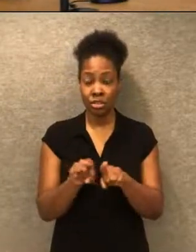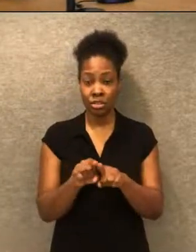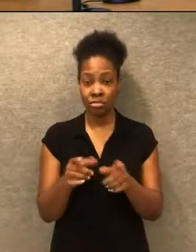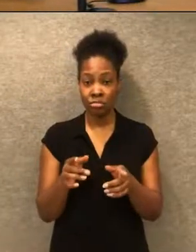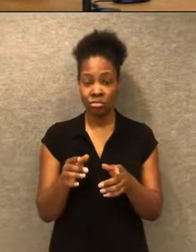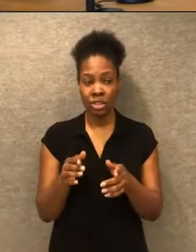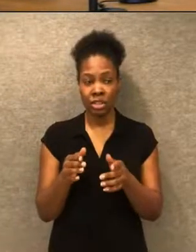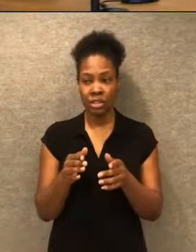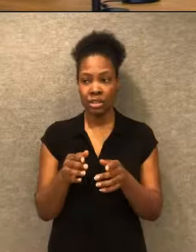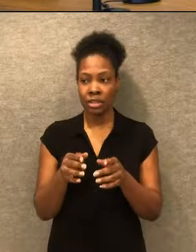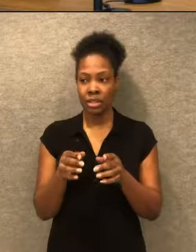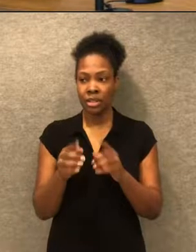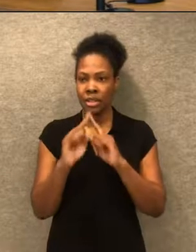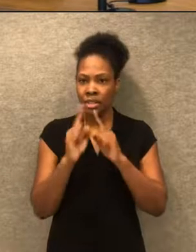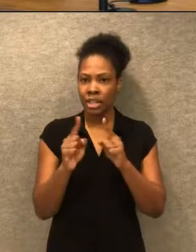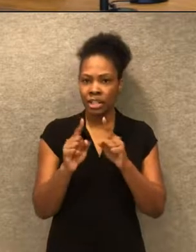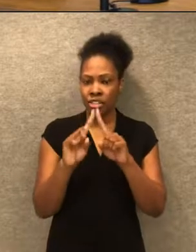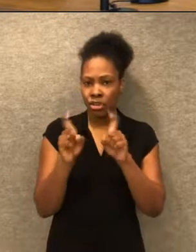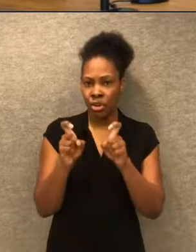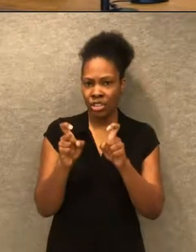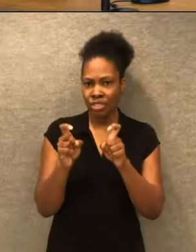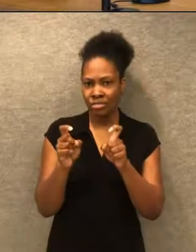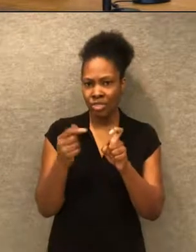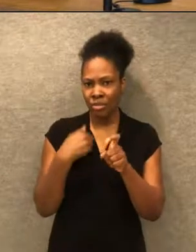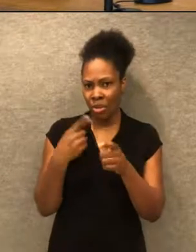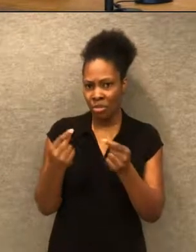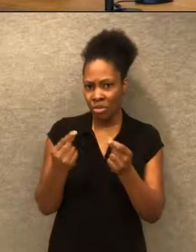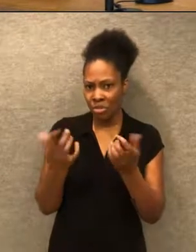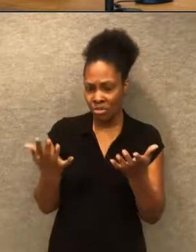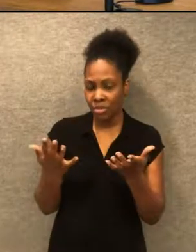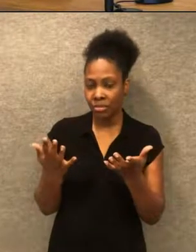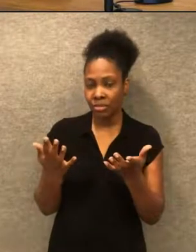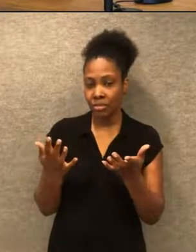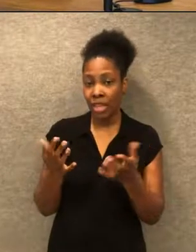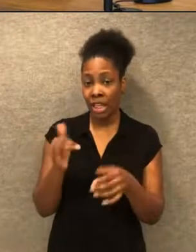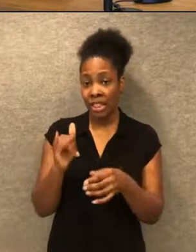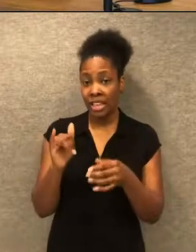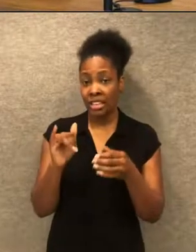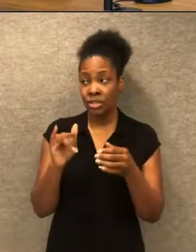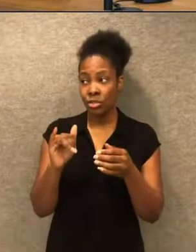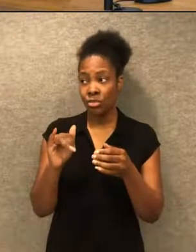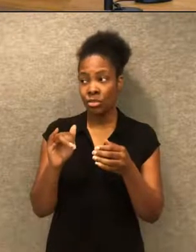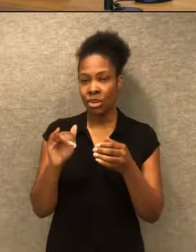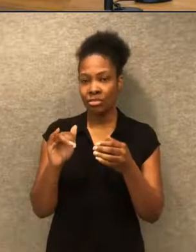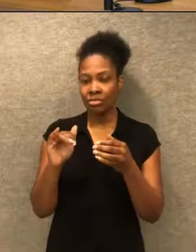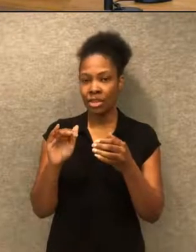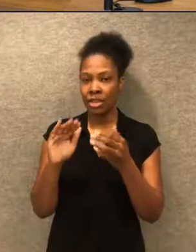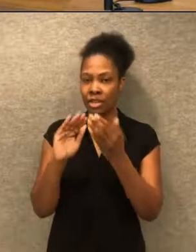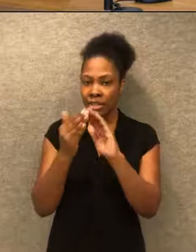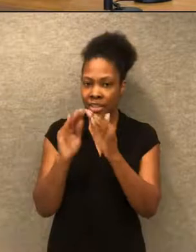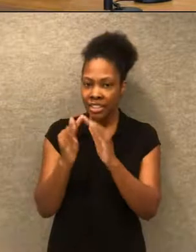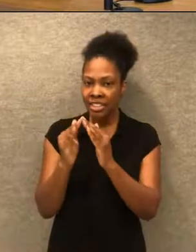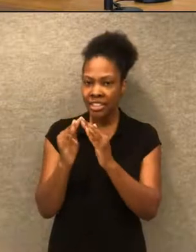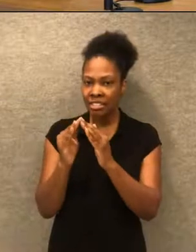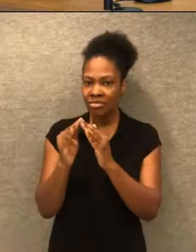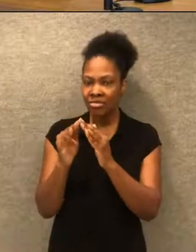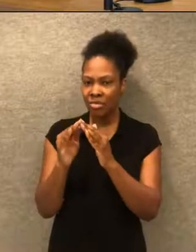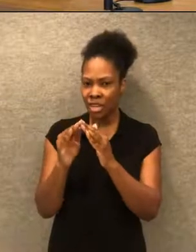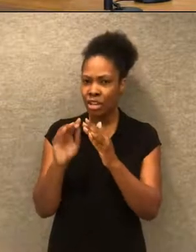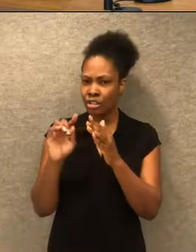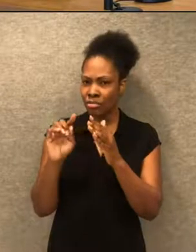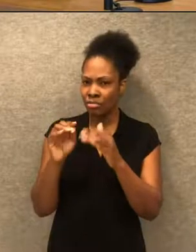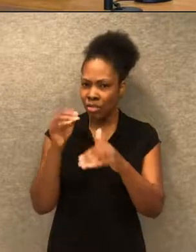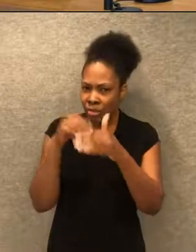answer the question about what we are doing, that is where the city does come into play. The health department, in addition to